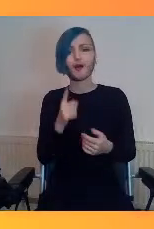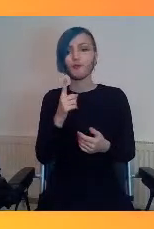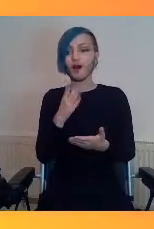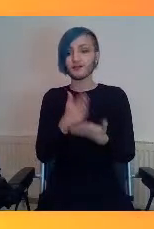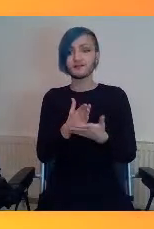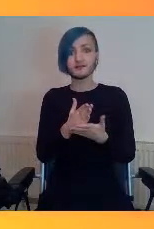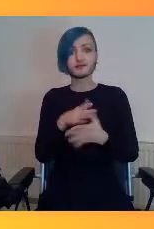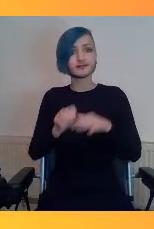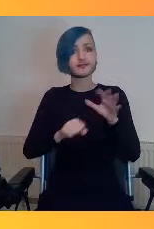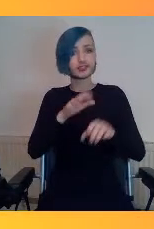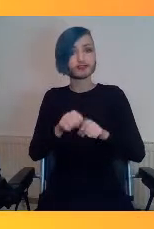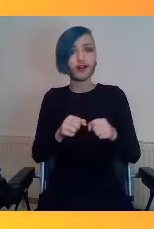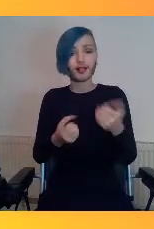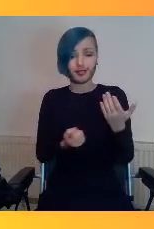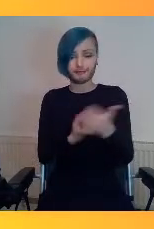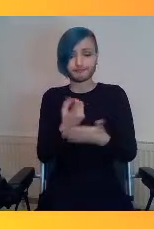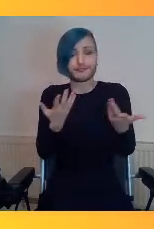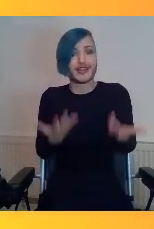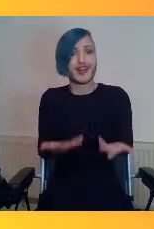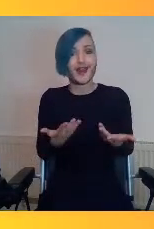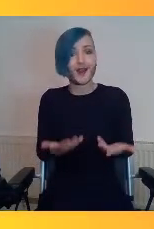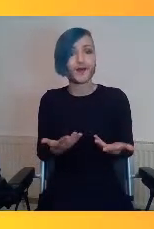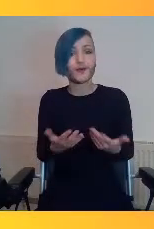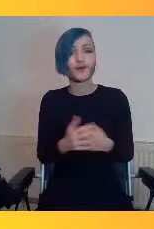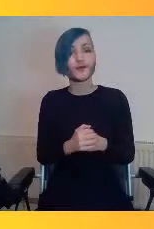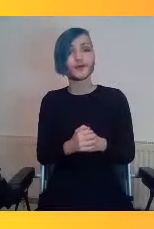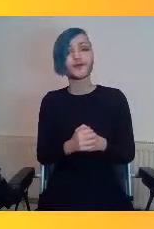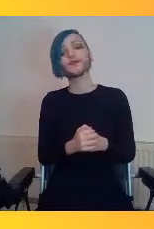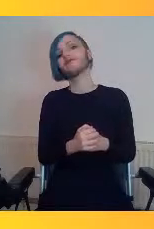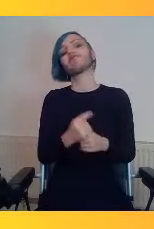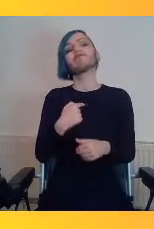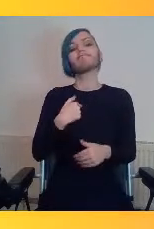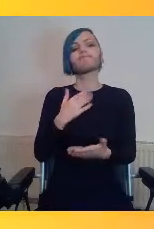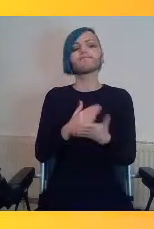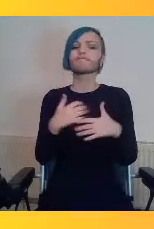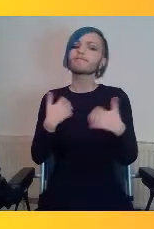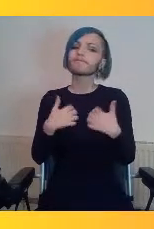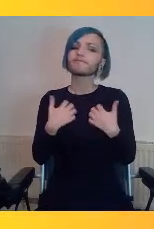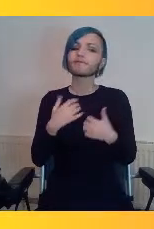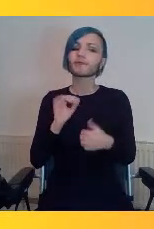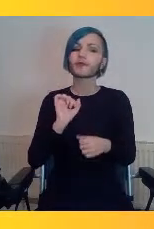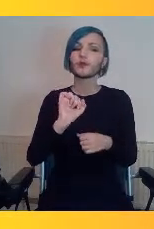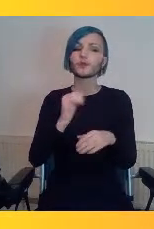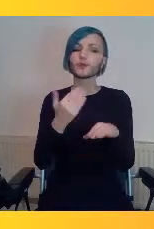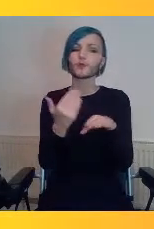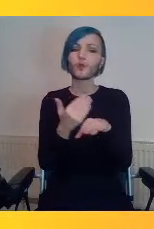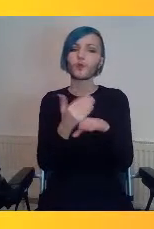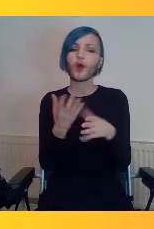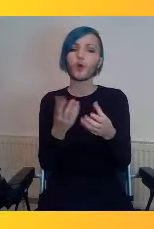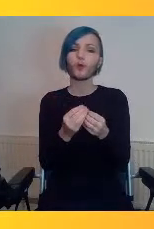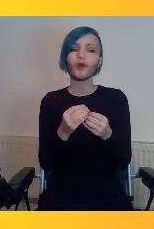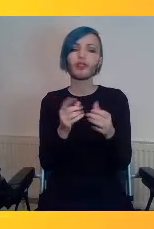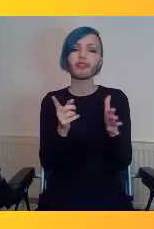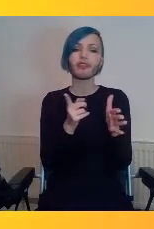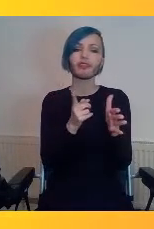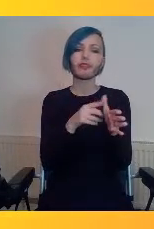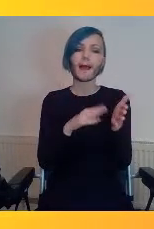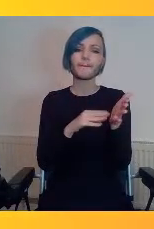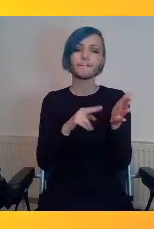And I'm really interested to hear, like, what is your work that you've been doing with Amnesty as human rights